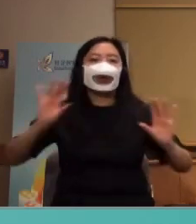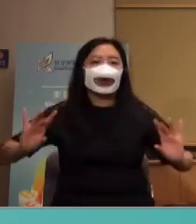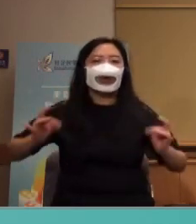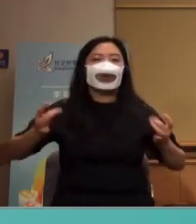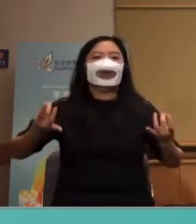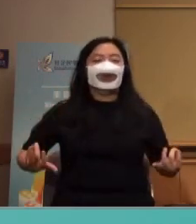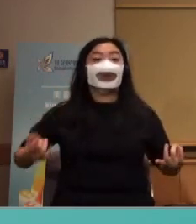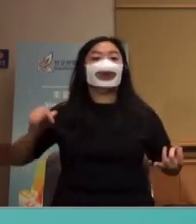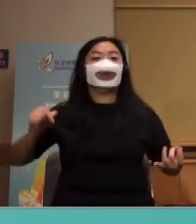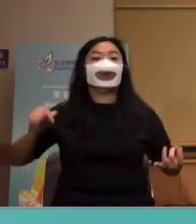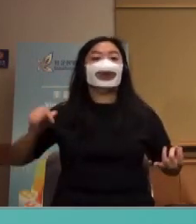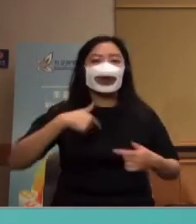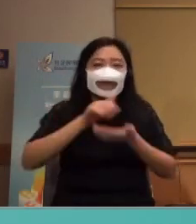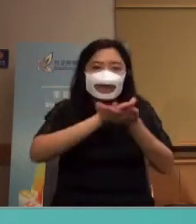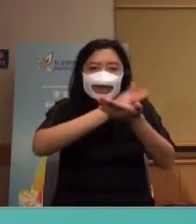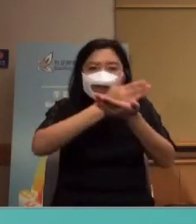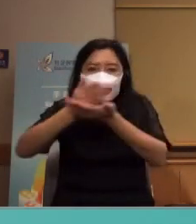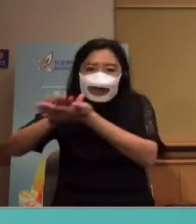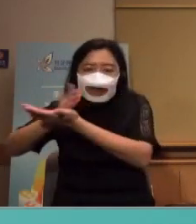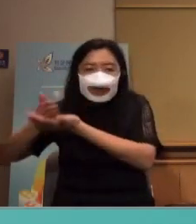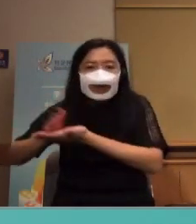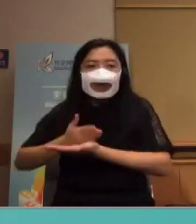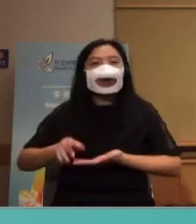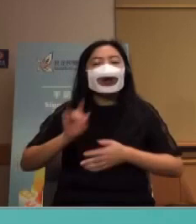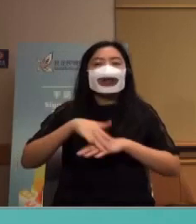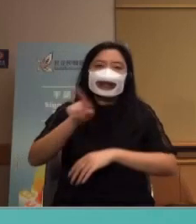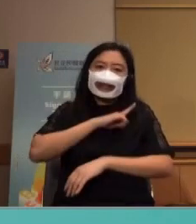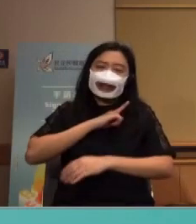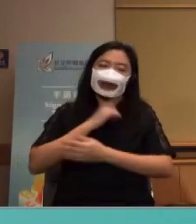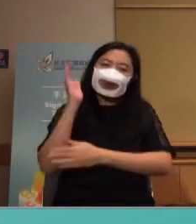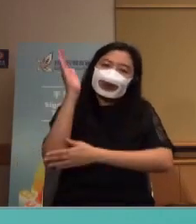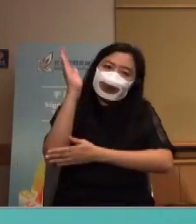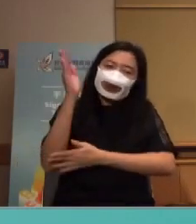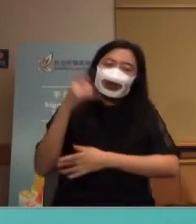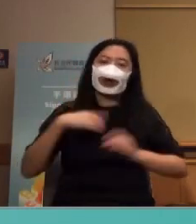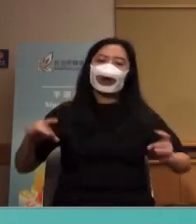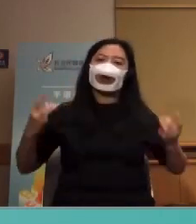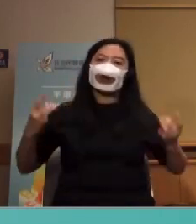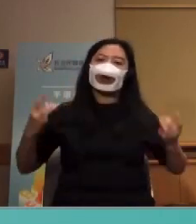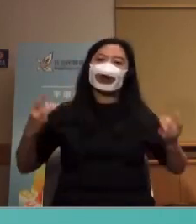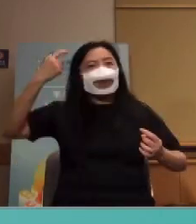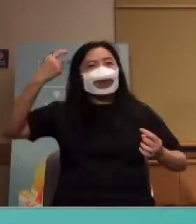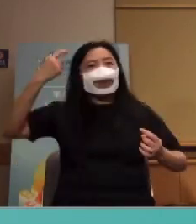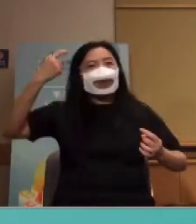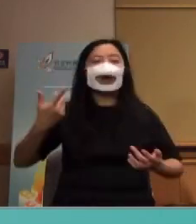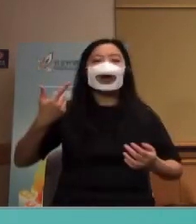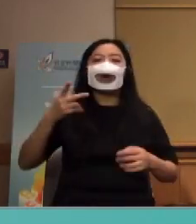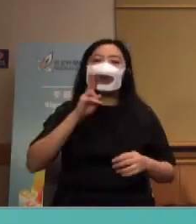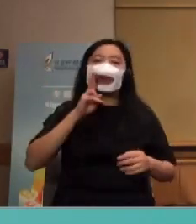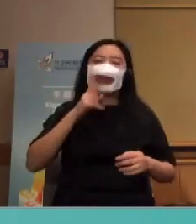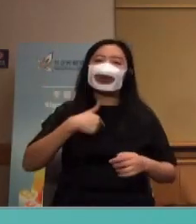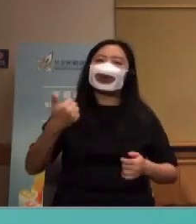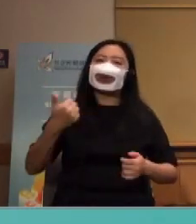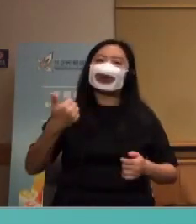like different ideations or like philosophy behind like what sort of things you can create, and then focusing on